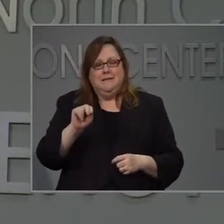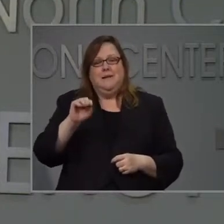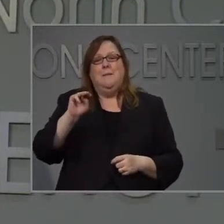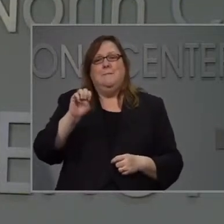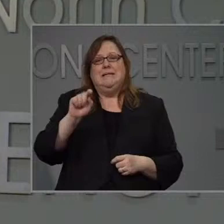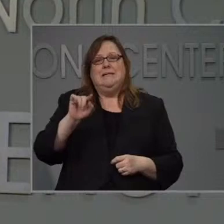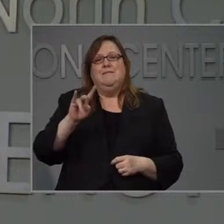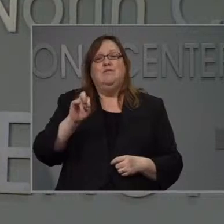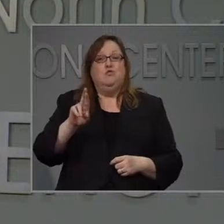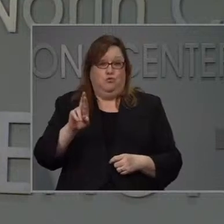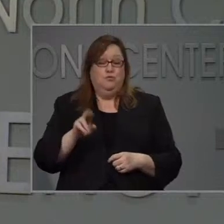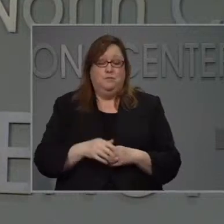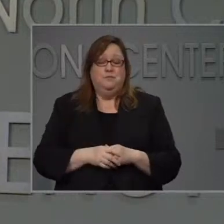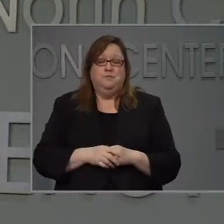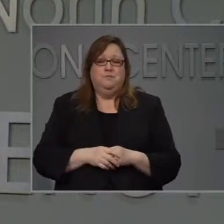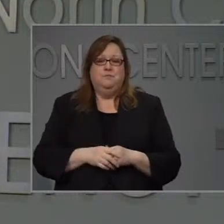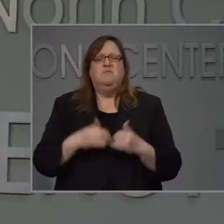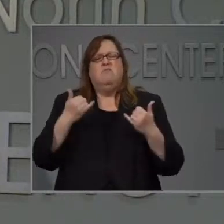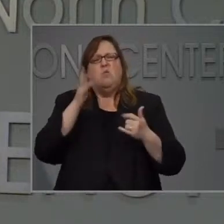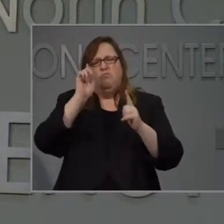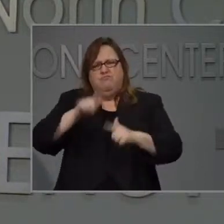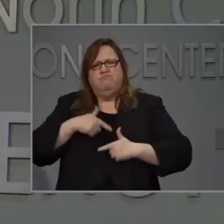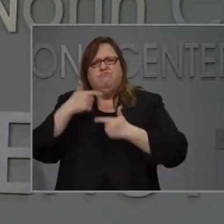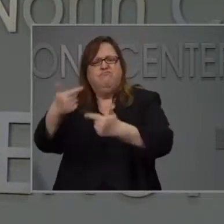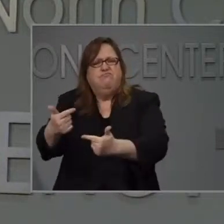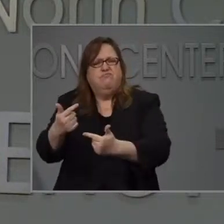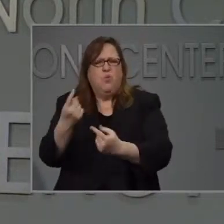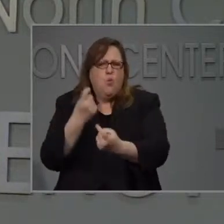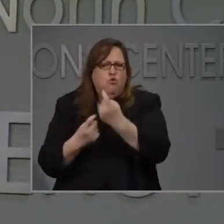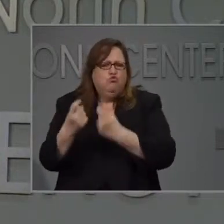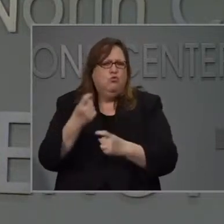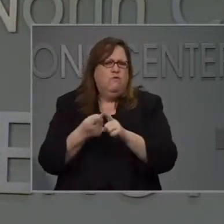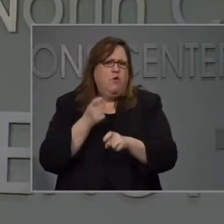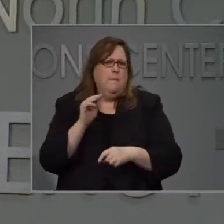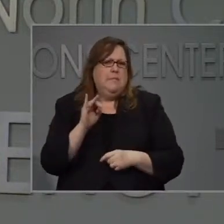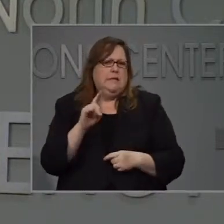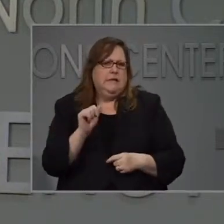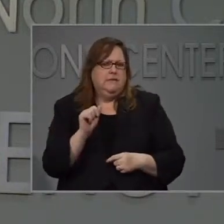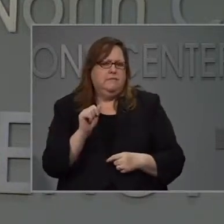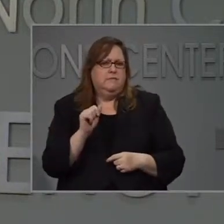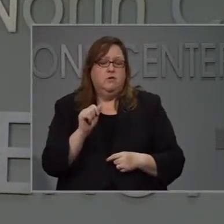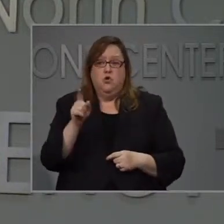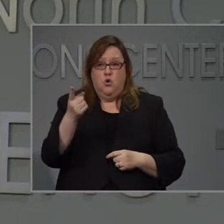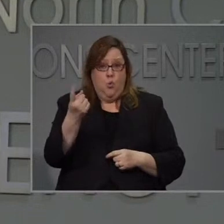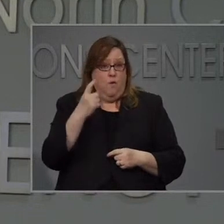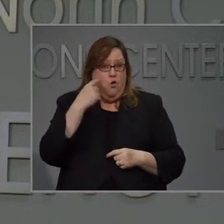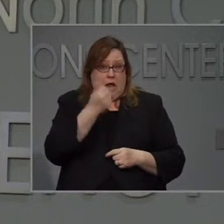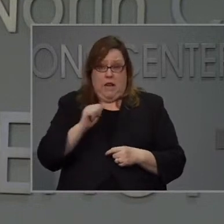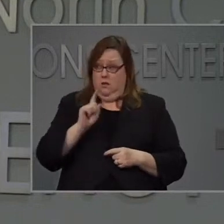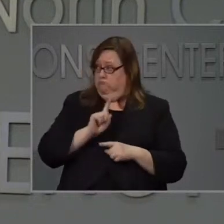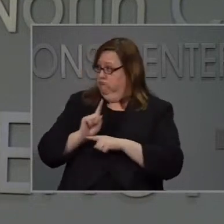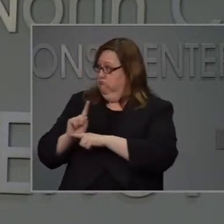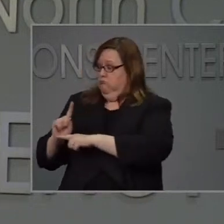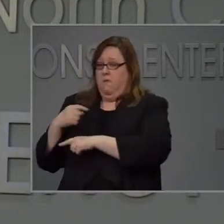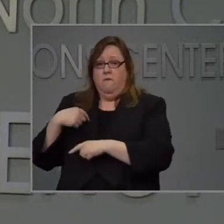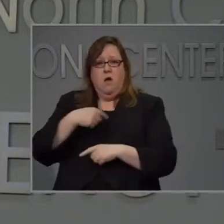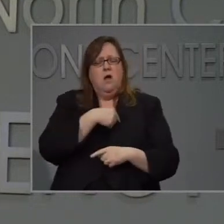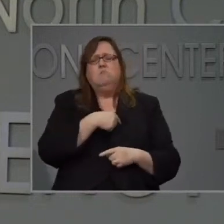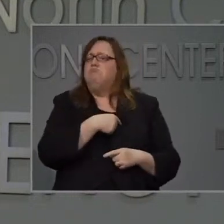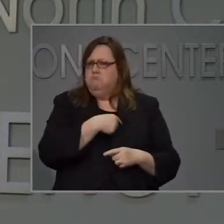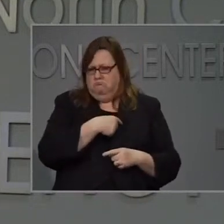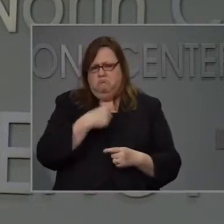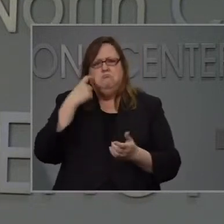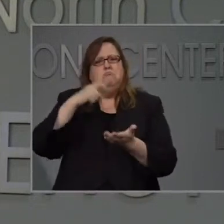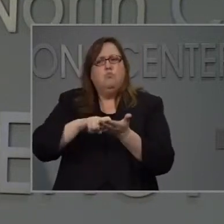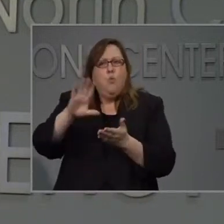we will take questions from the media. And if you have a question for any of the 4 people who are here today, please identify